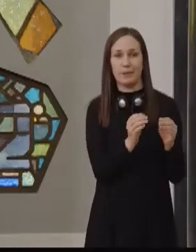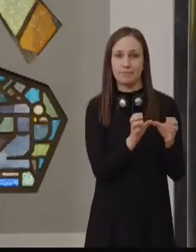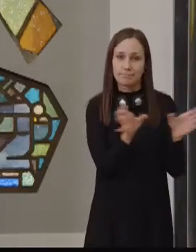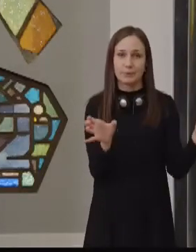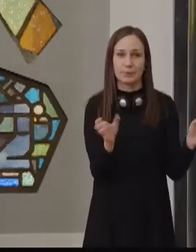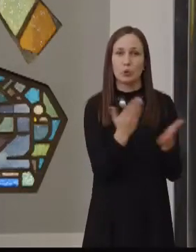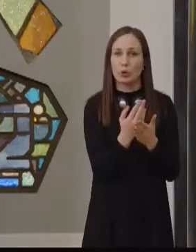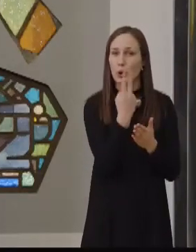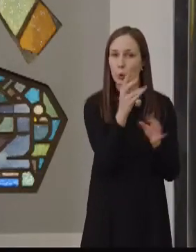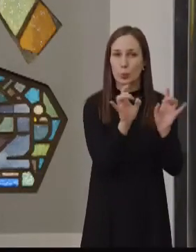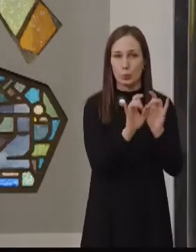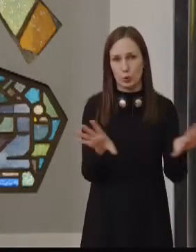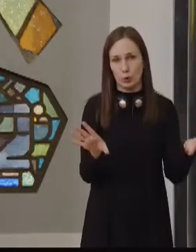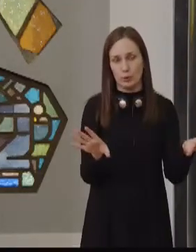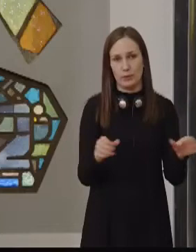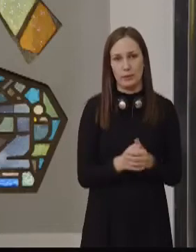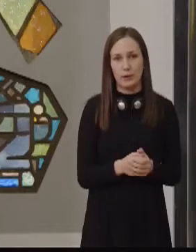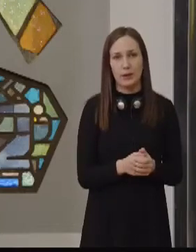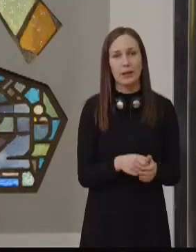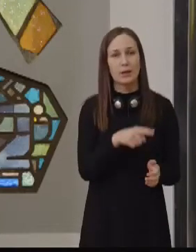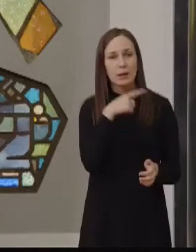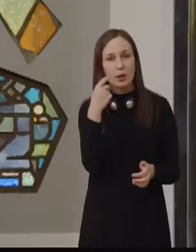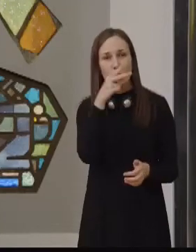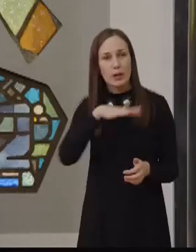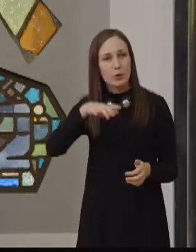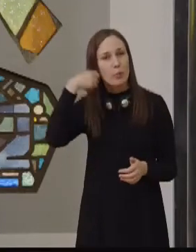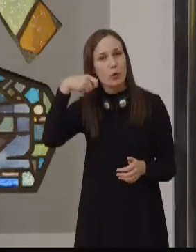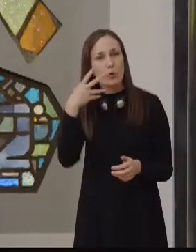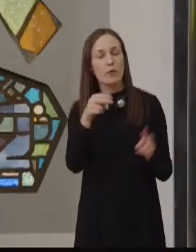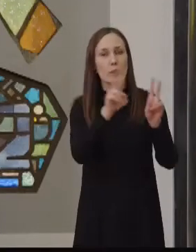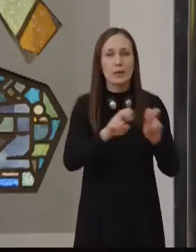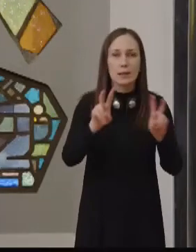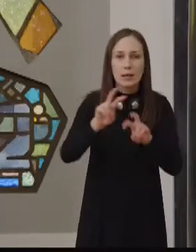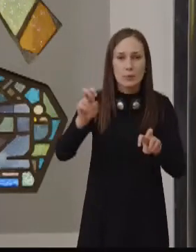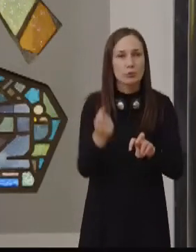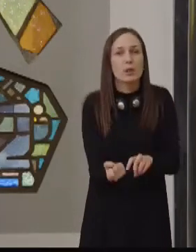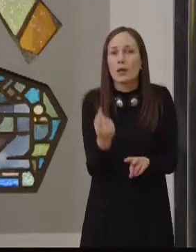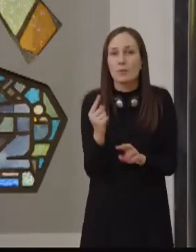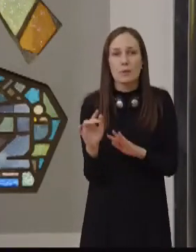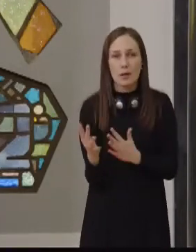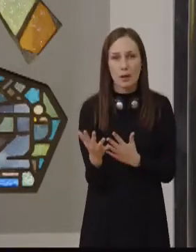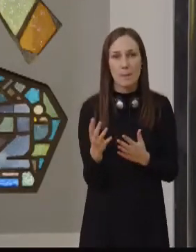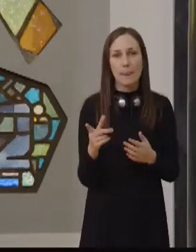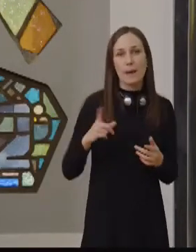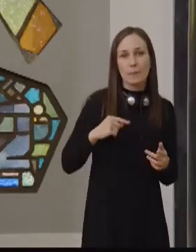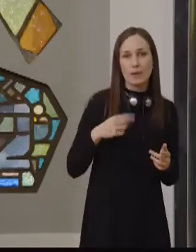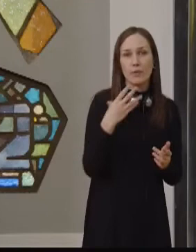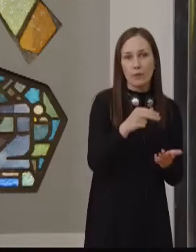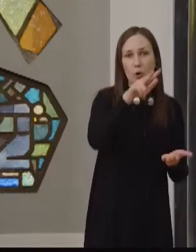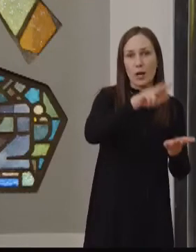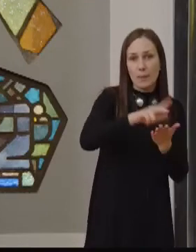Therefore, we should not be talking about the destruction of the family. Majority of the